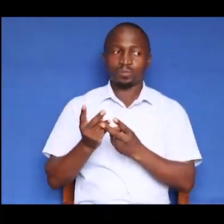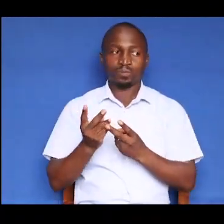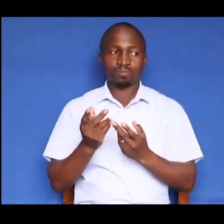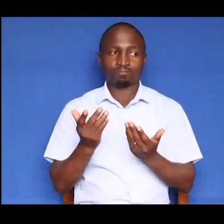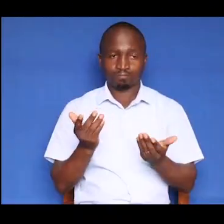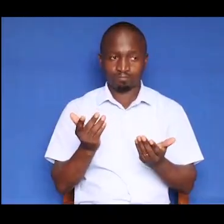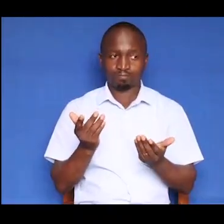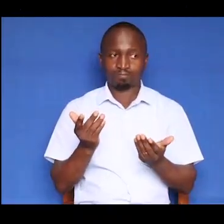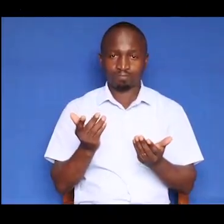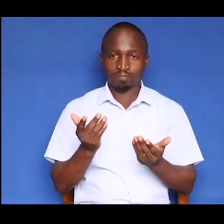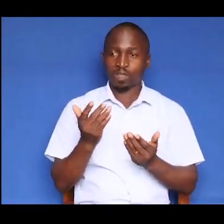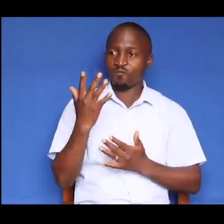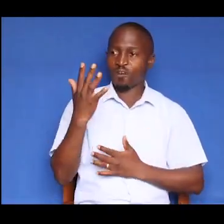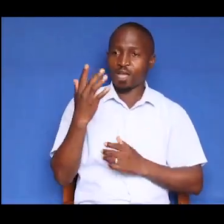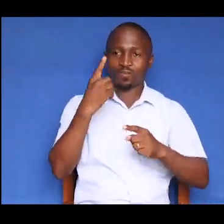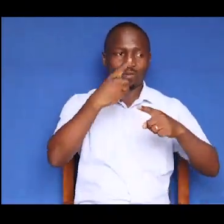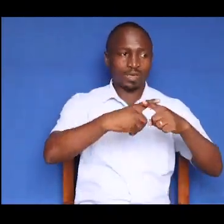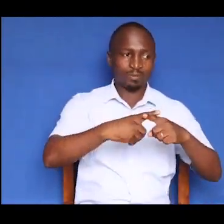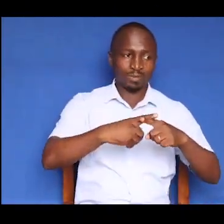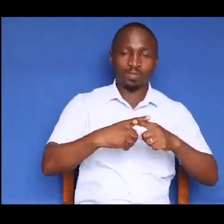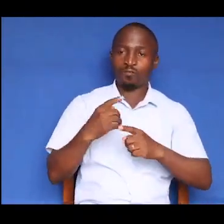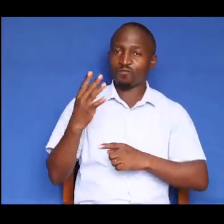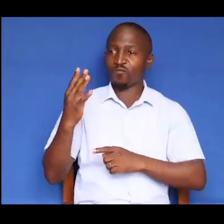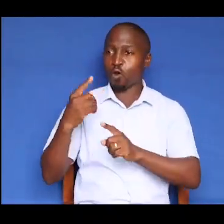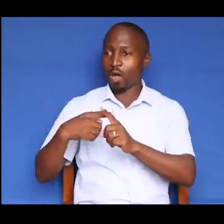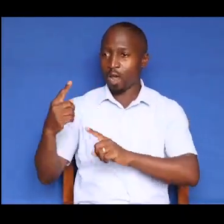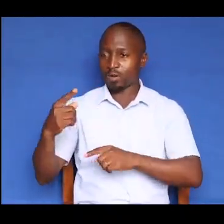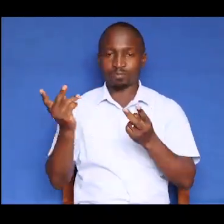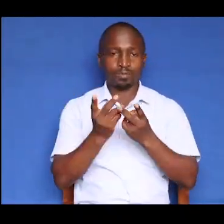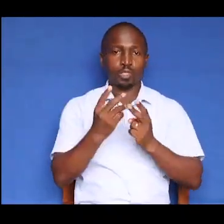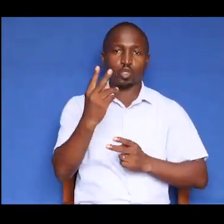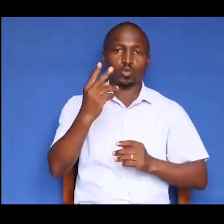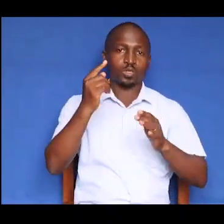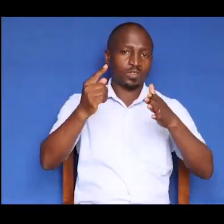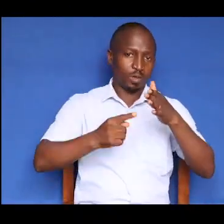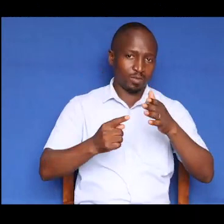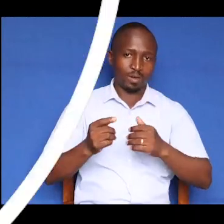5 times 400, which is 2,000.